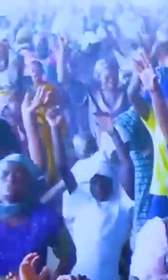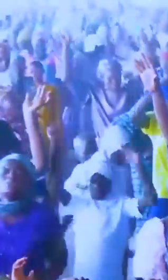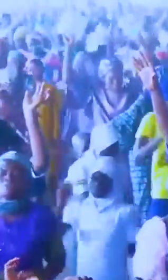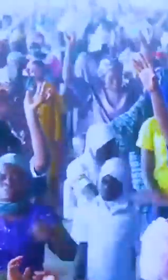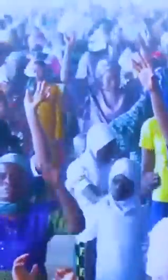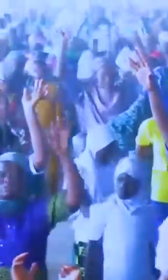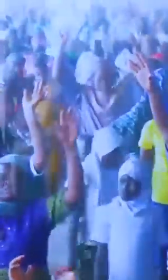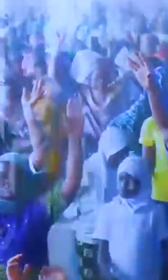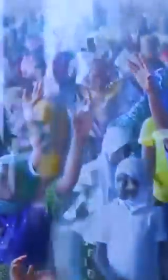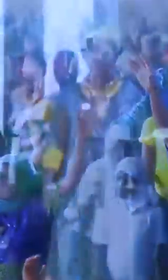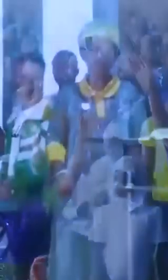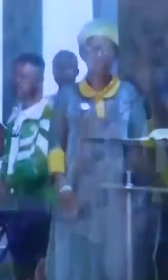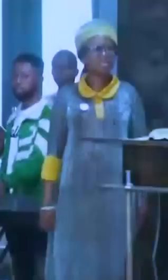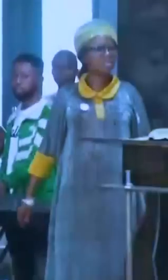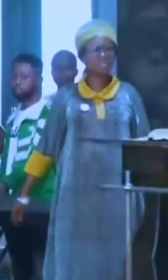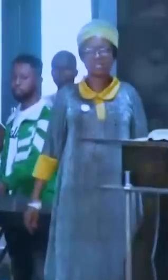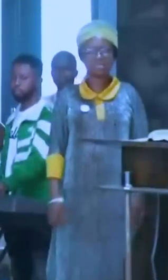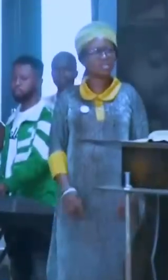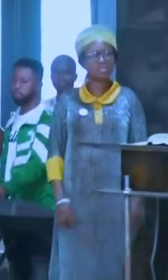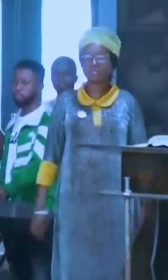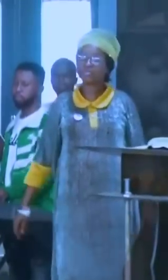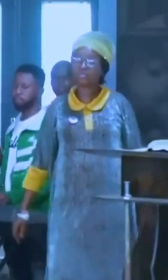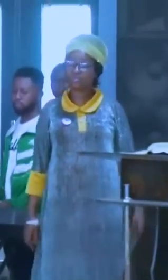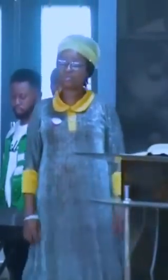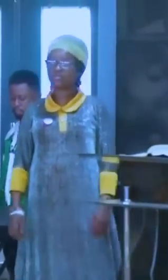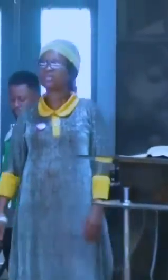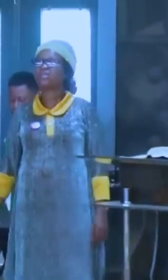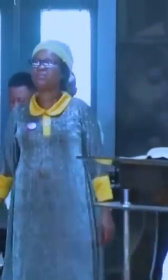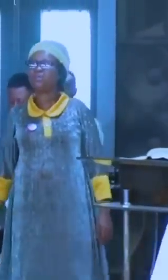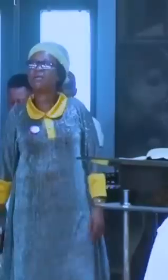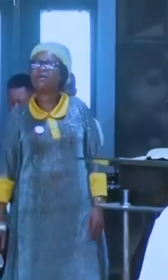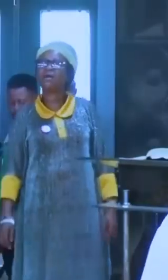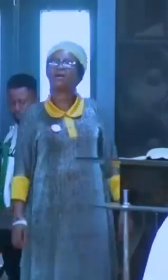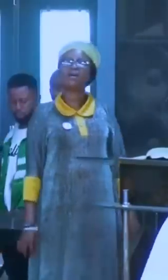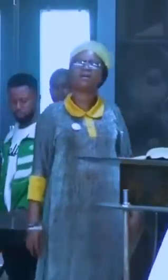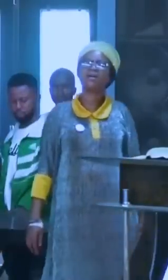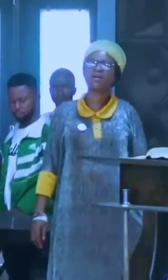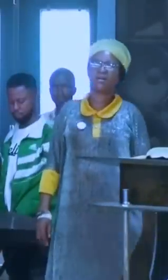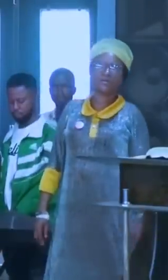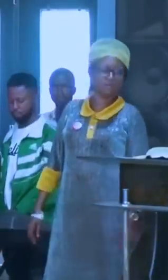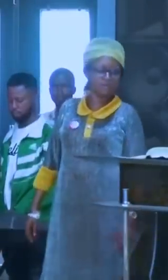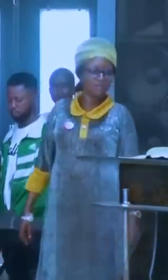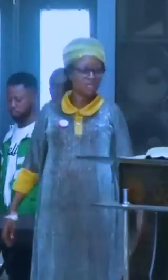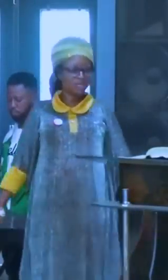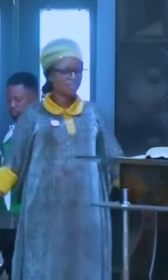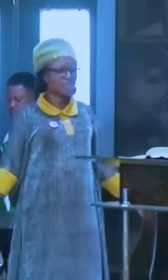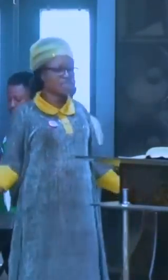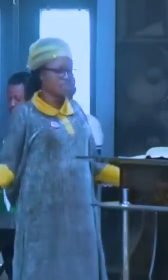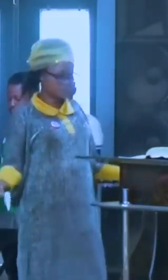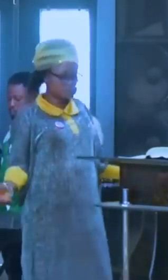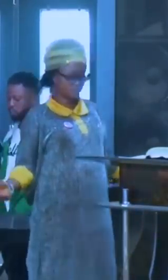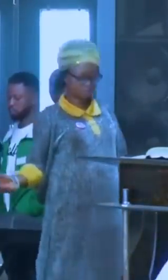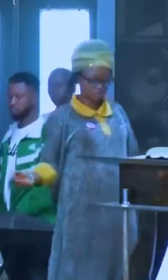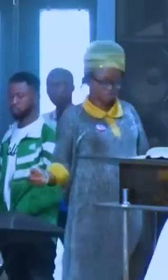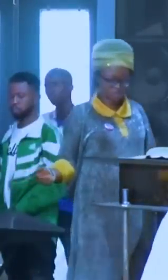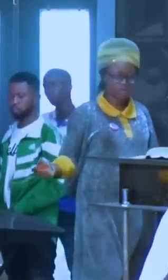reso ogun to ja baba e ogun to ja iya e reso won e fa koko won sofo